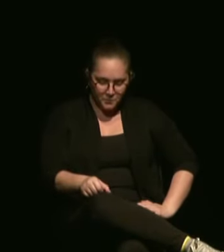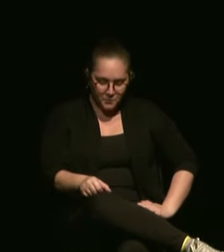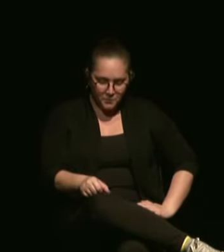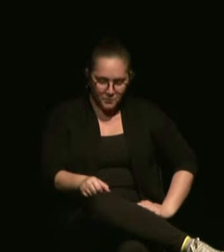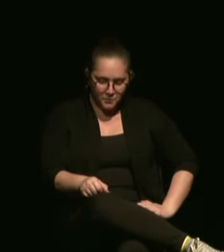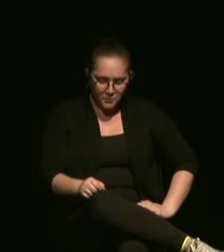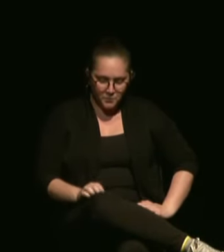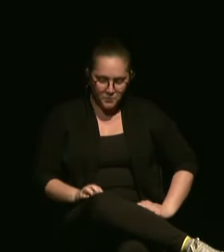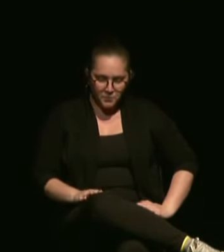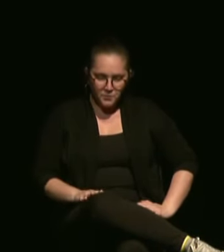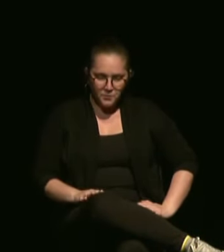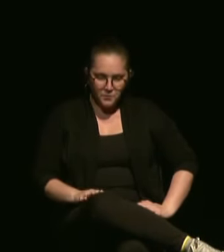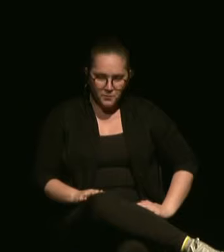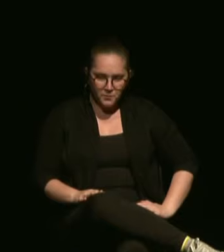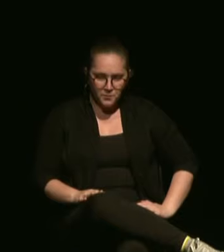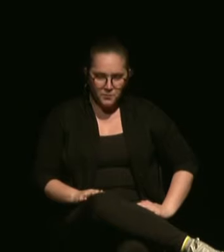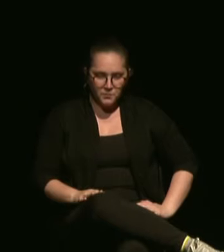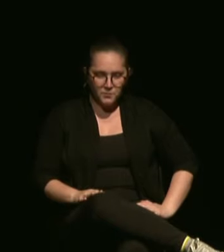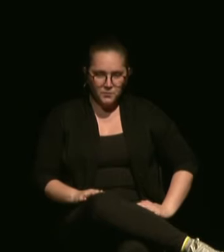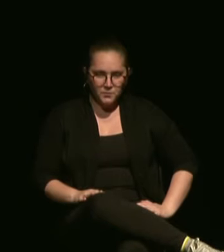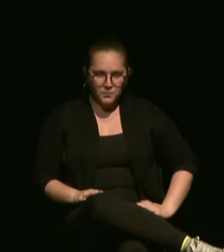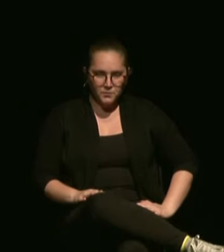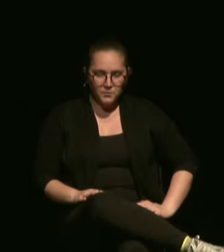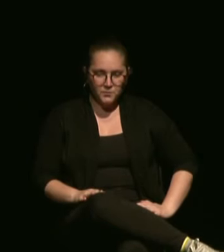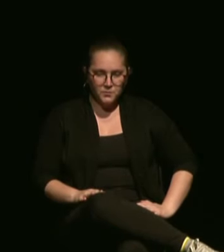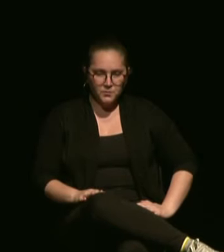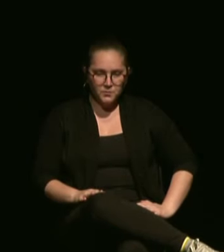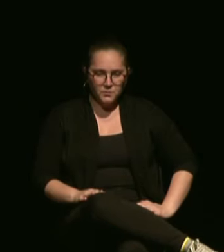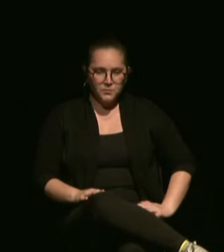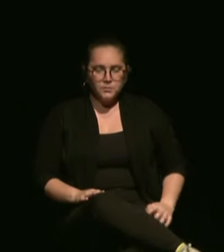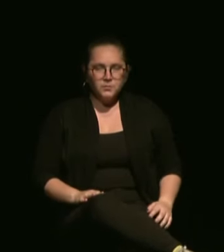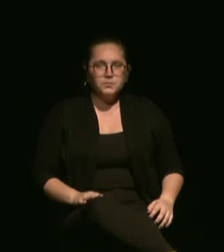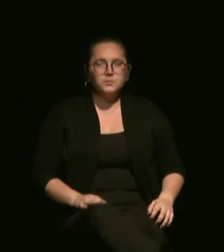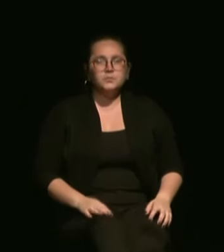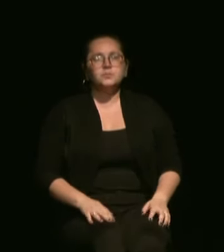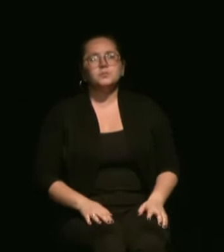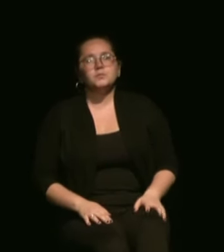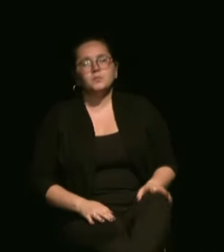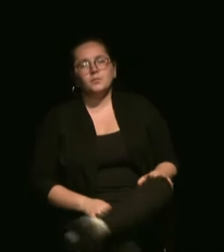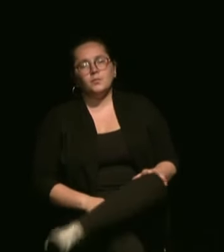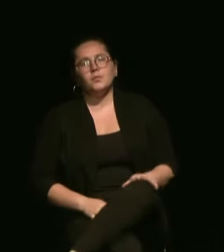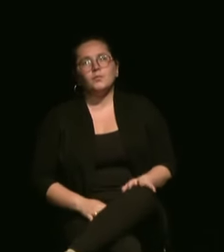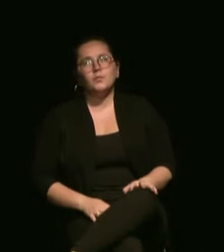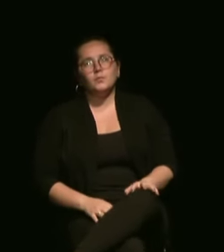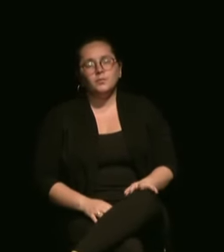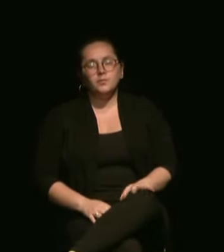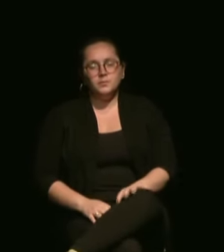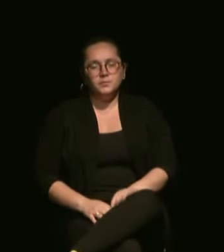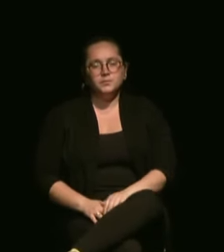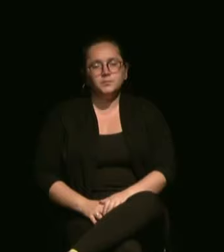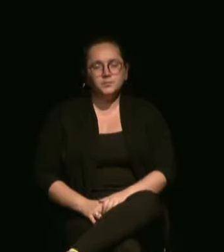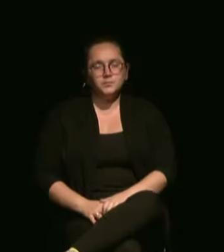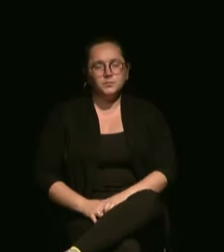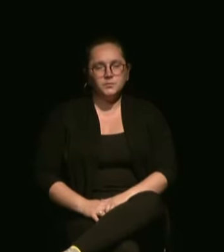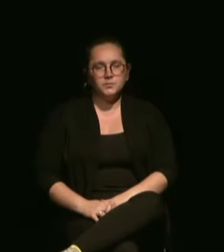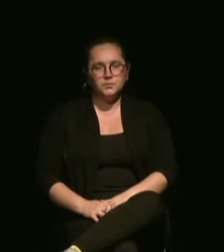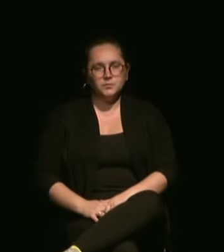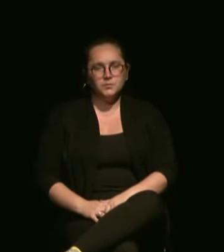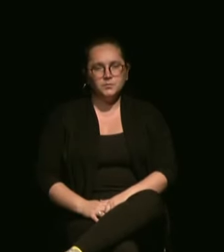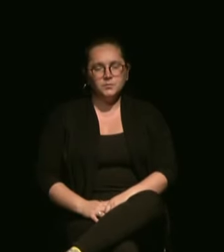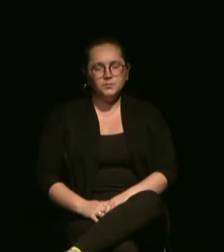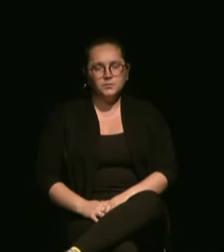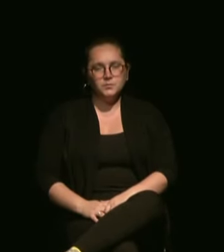You were inside? Inside, yes. Inside the gas chamber. We were already in. And suddenly you saw the woman coming?